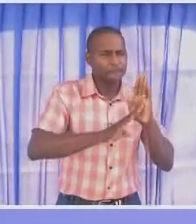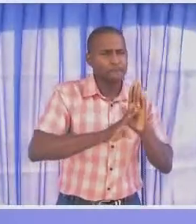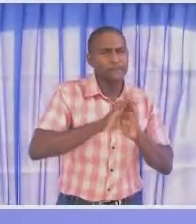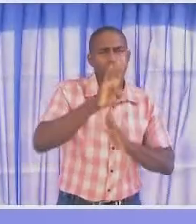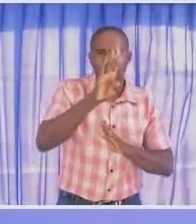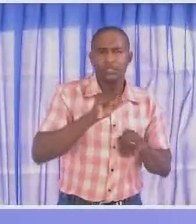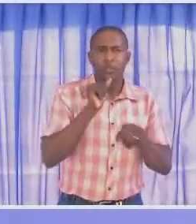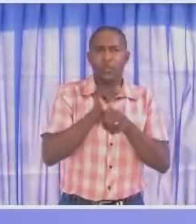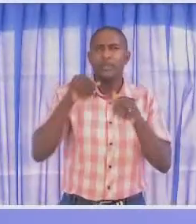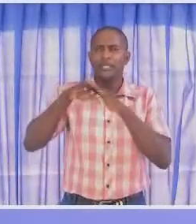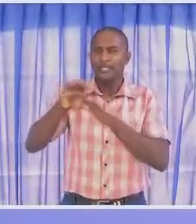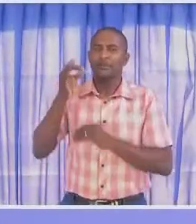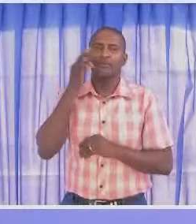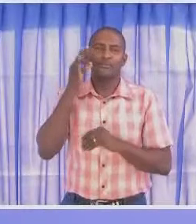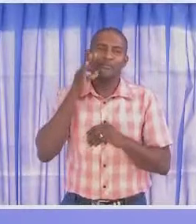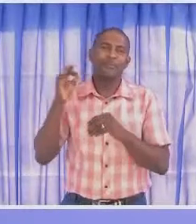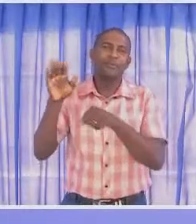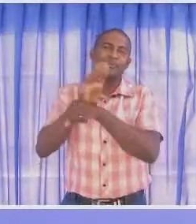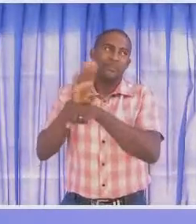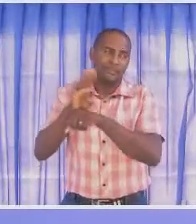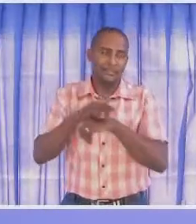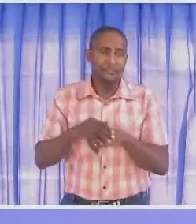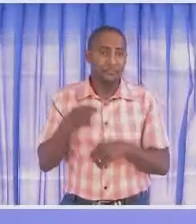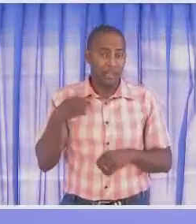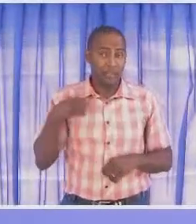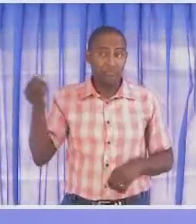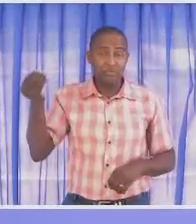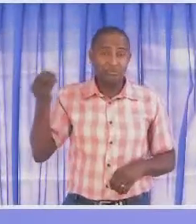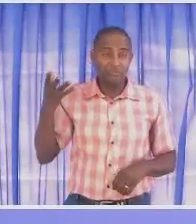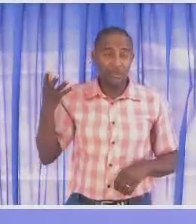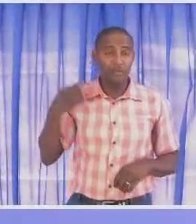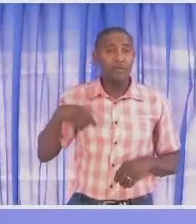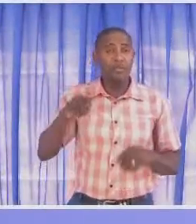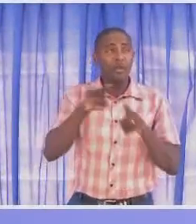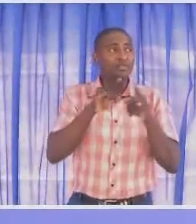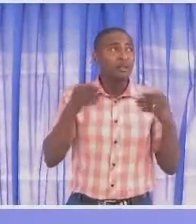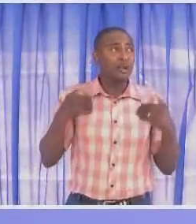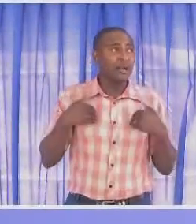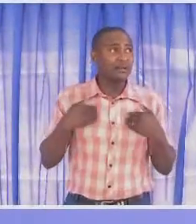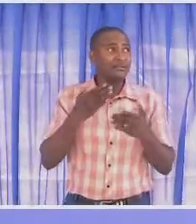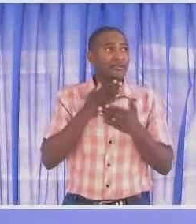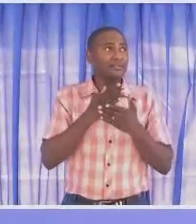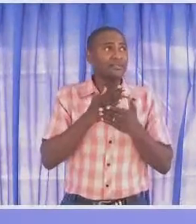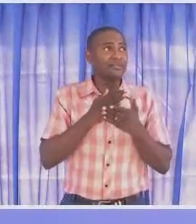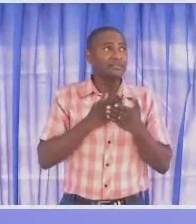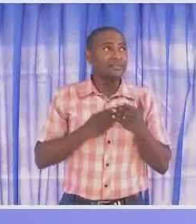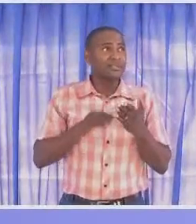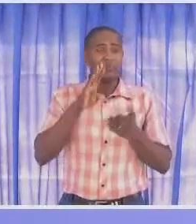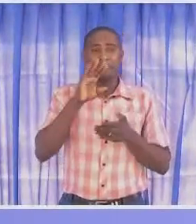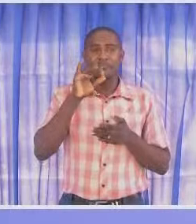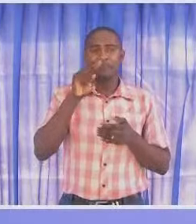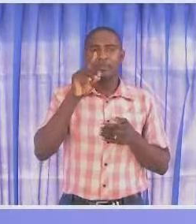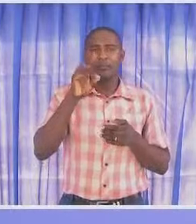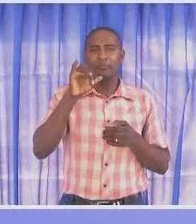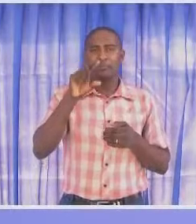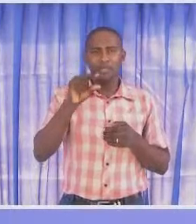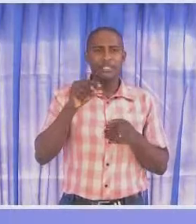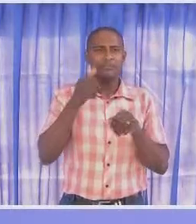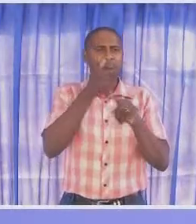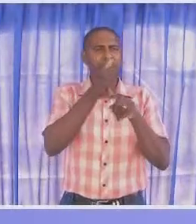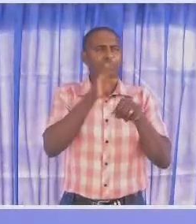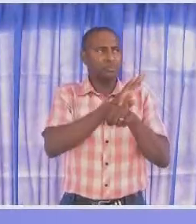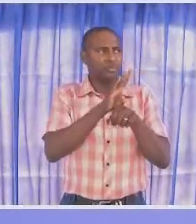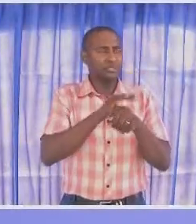to work in the food industry. Now, I've been told we even have some budding entrepreneurs at Knockalva, and I'm